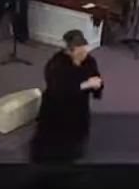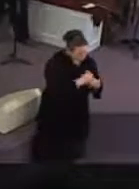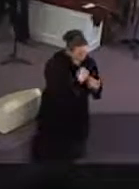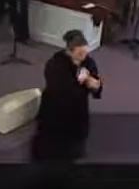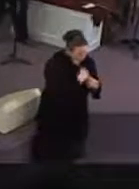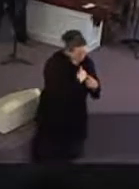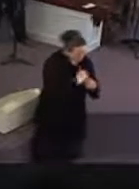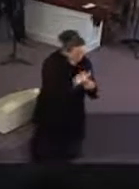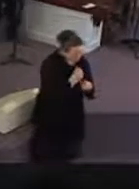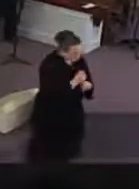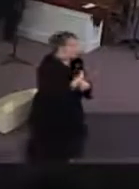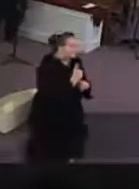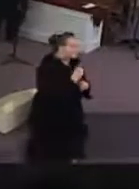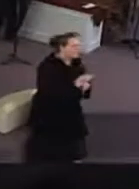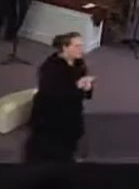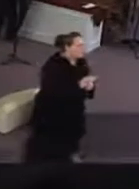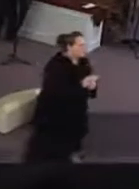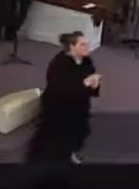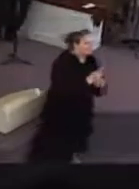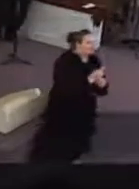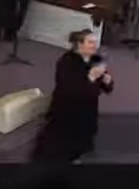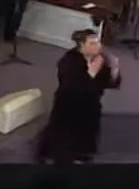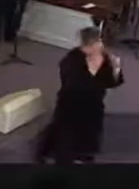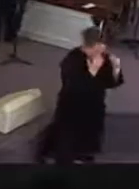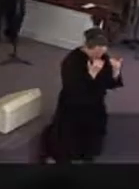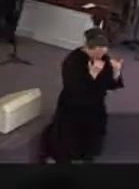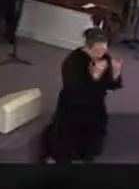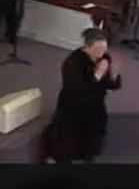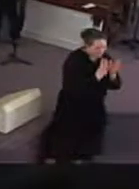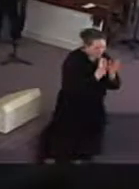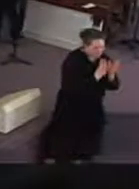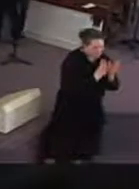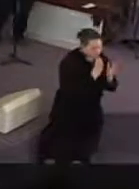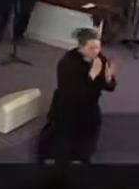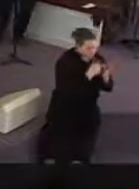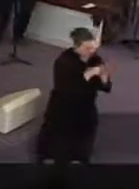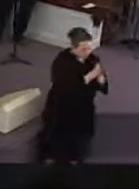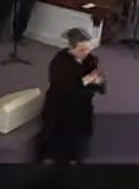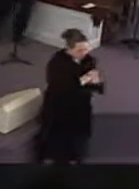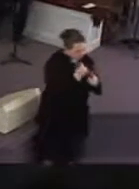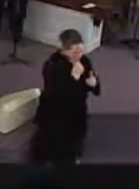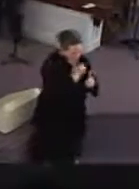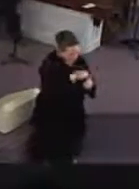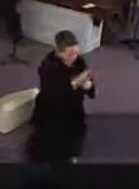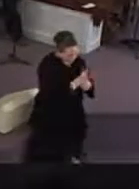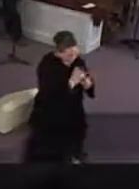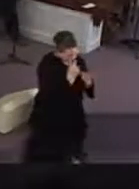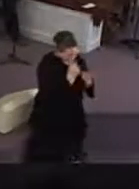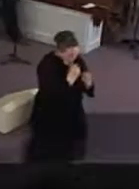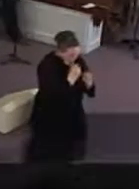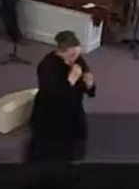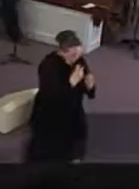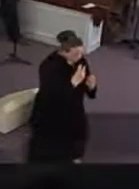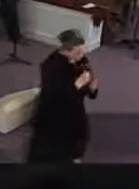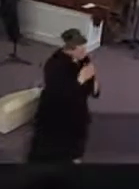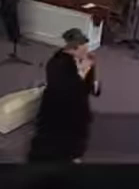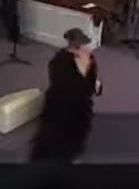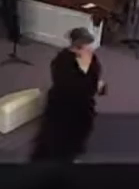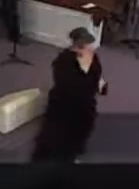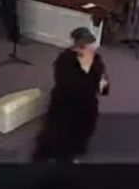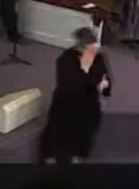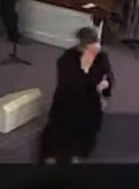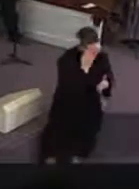Can we just bow our heads for a moment and just talk to God and say, God, search me. Lord, you know the thoughts that's been going